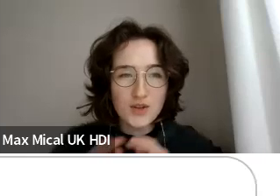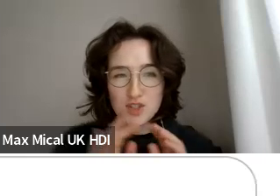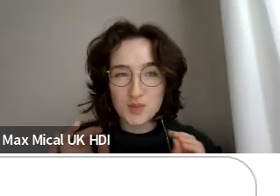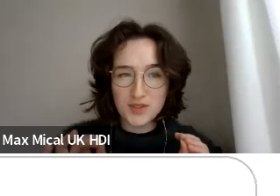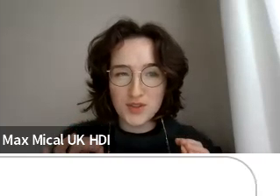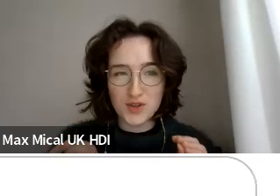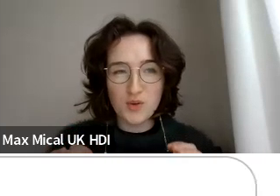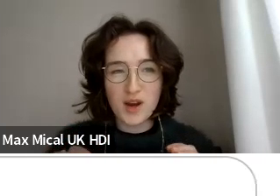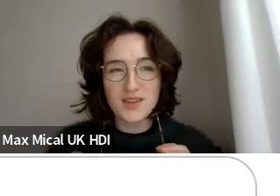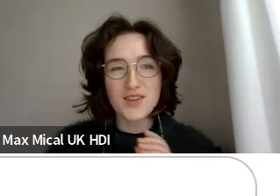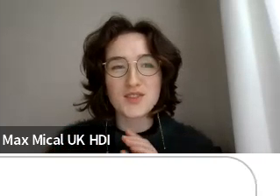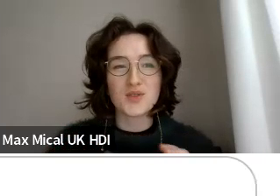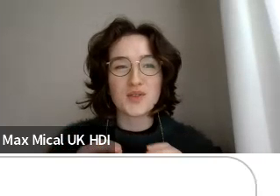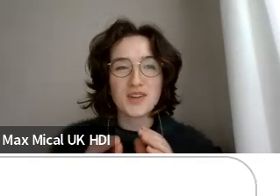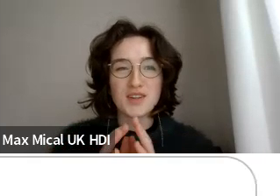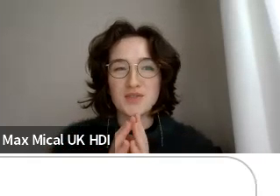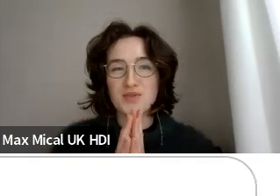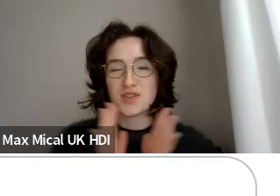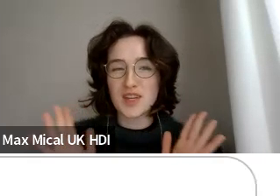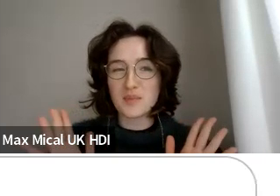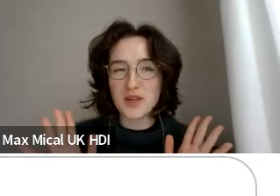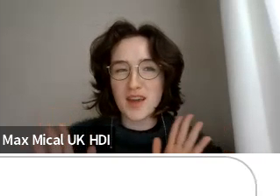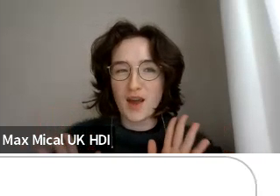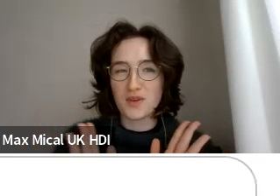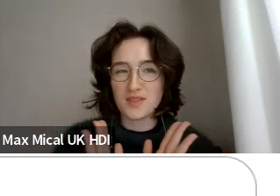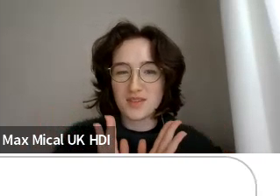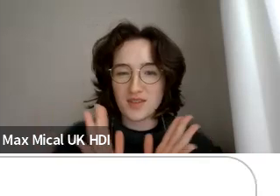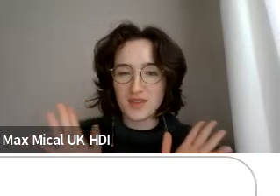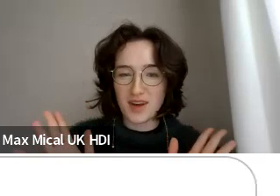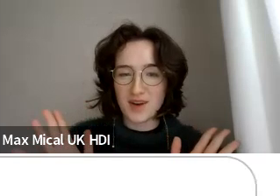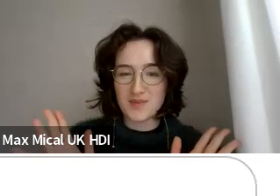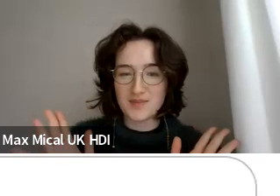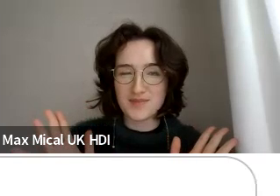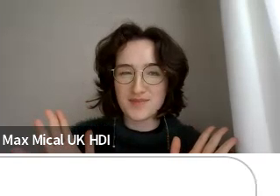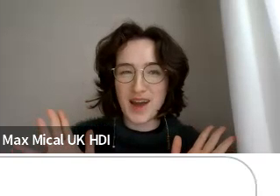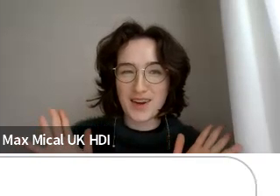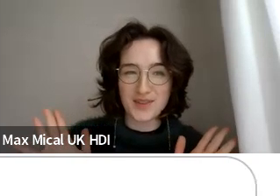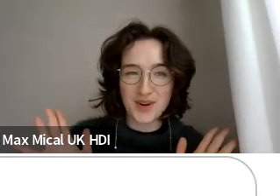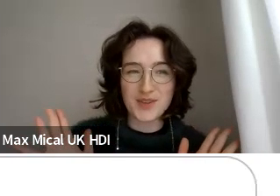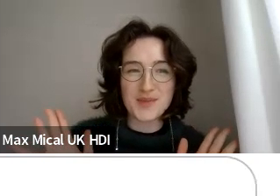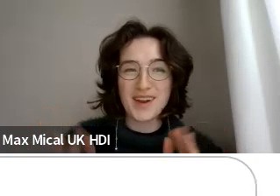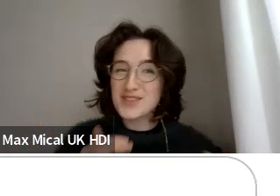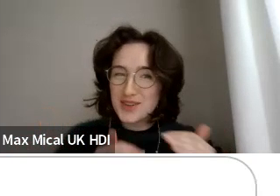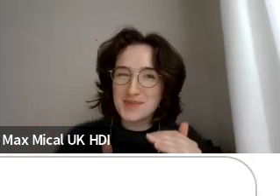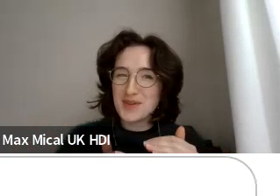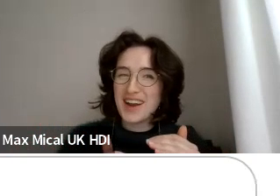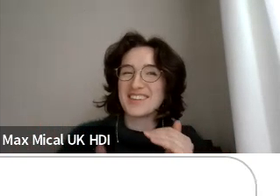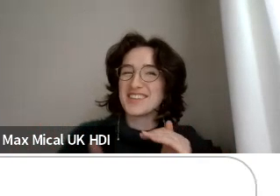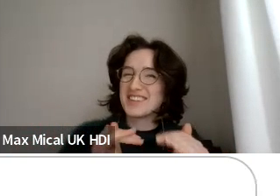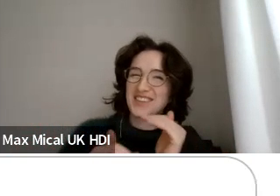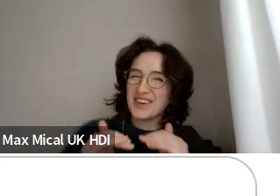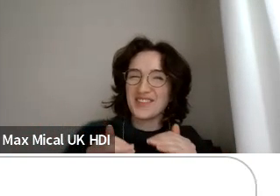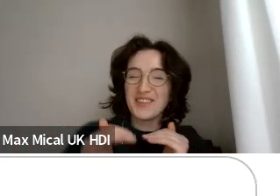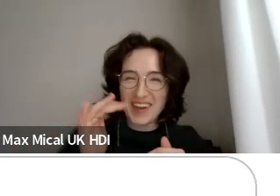I know she speaks a little quietly, so if need be, I would higher the volume, and I'll try to speak